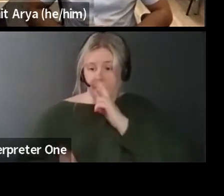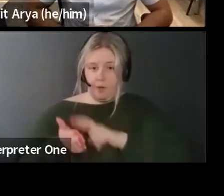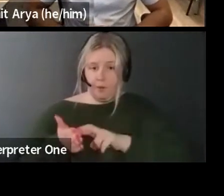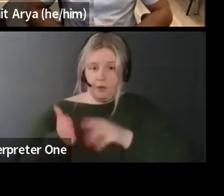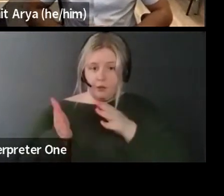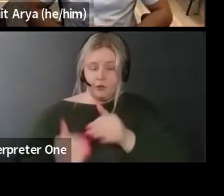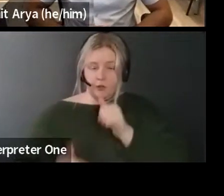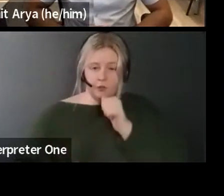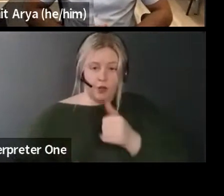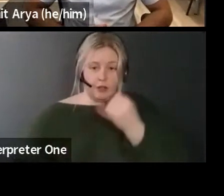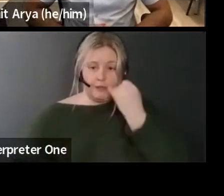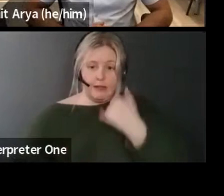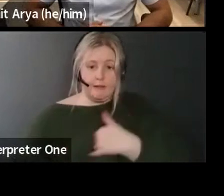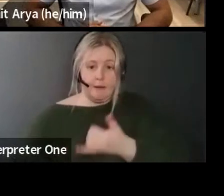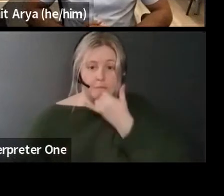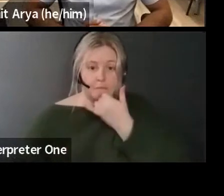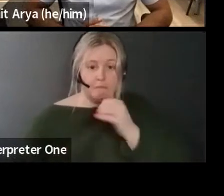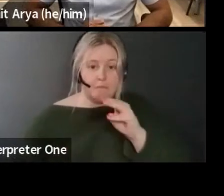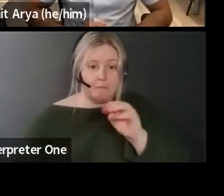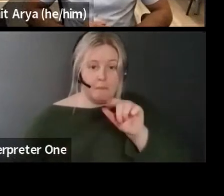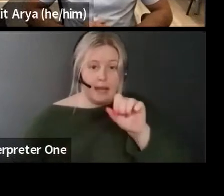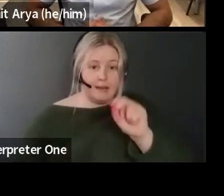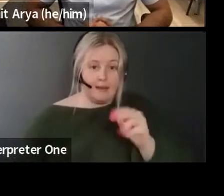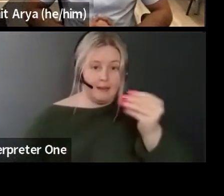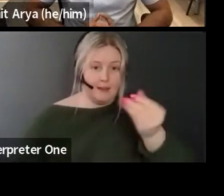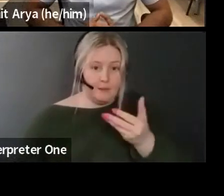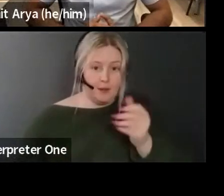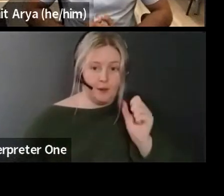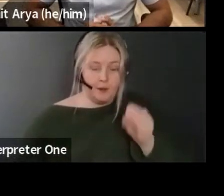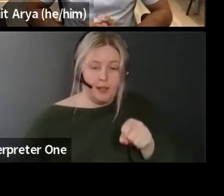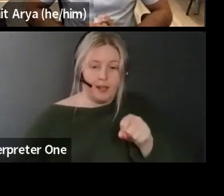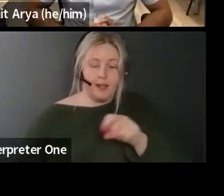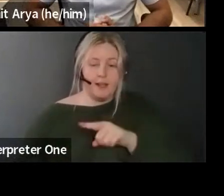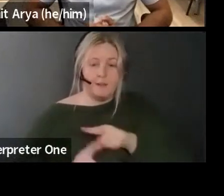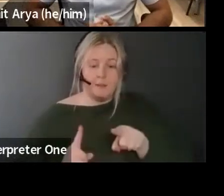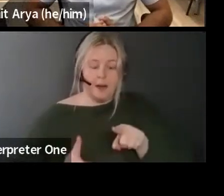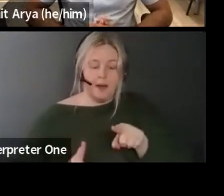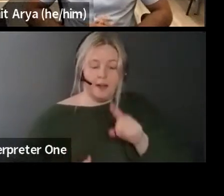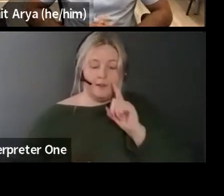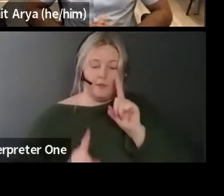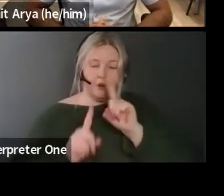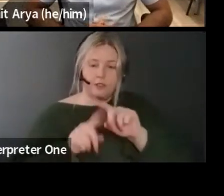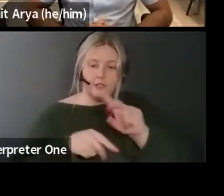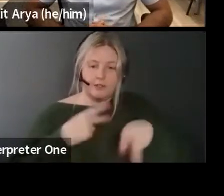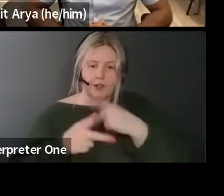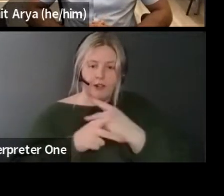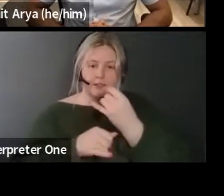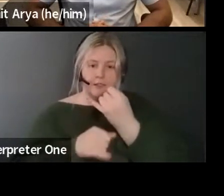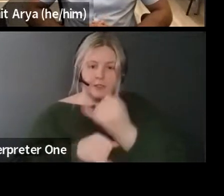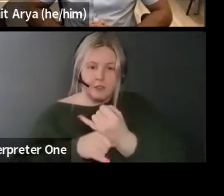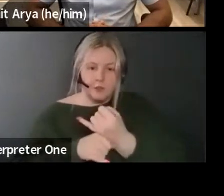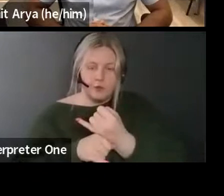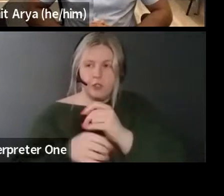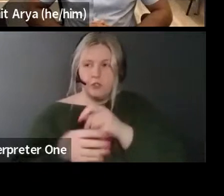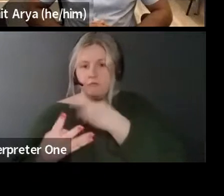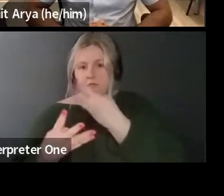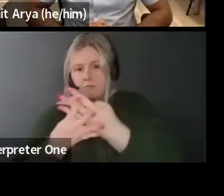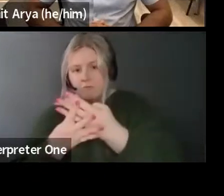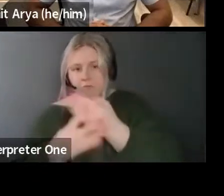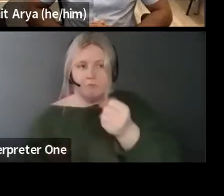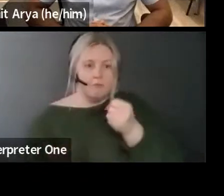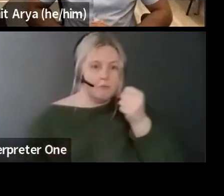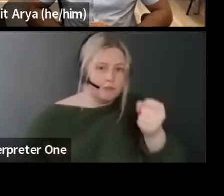can correct me if I'm like wrong. But proliferation of different types of institutionalization. They